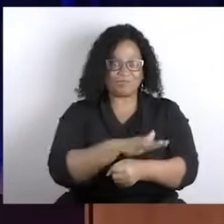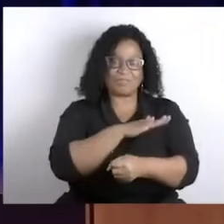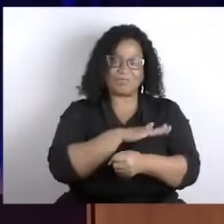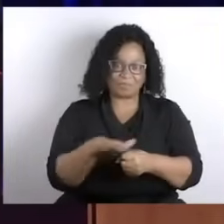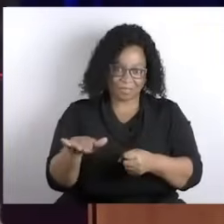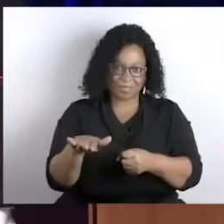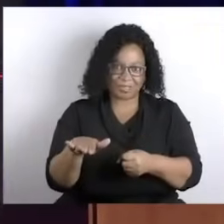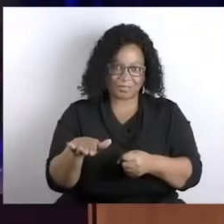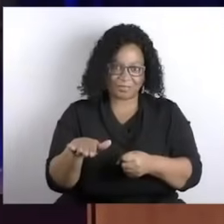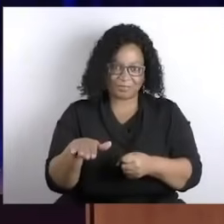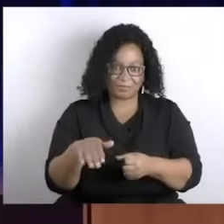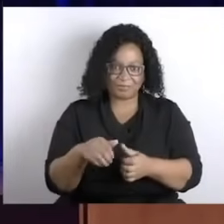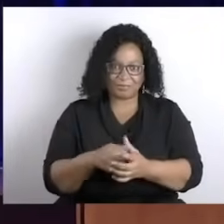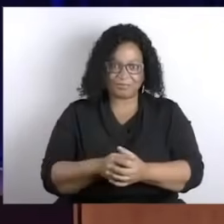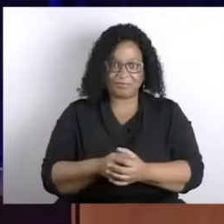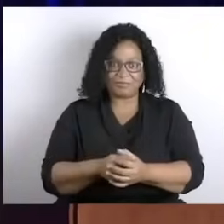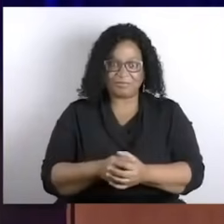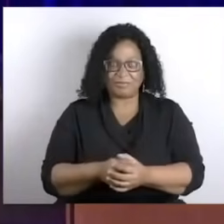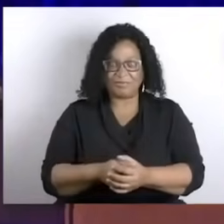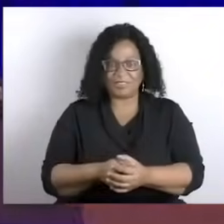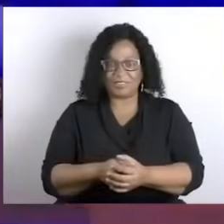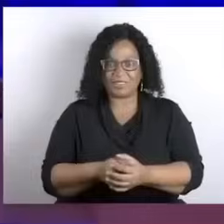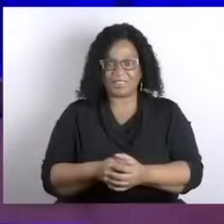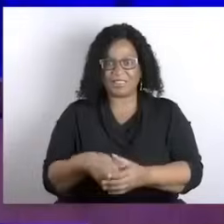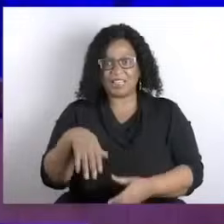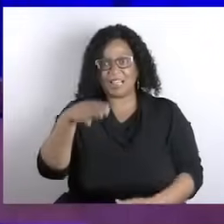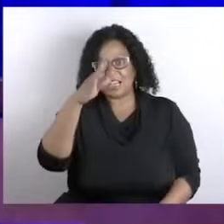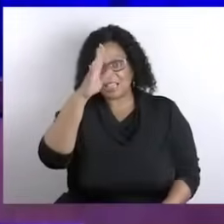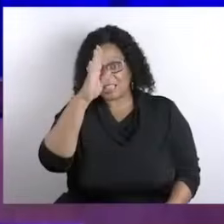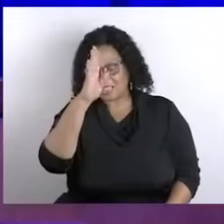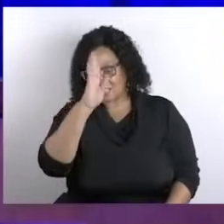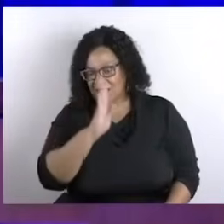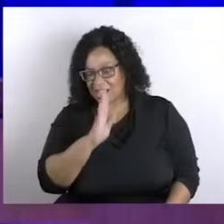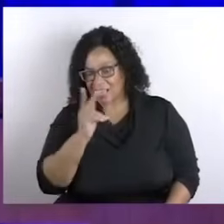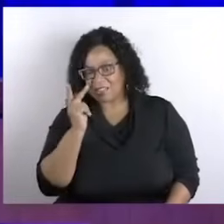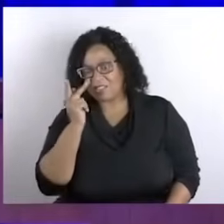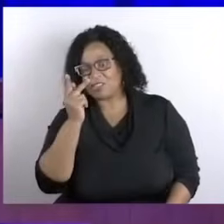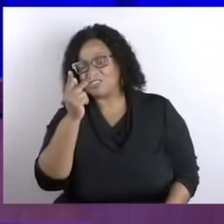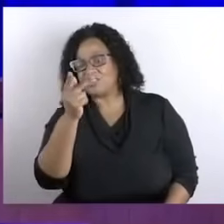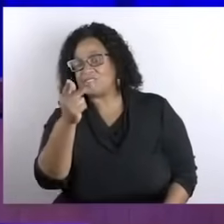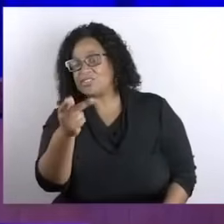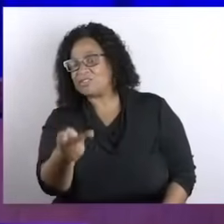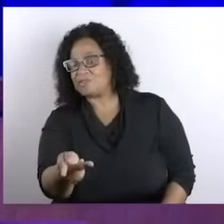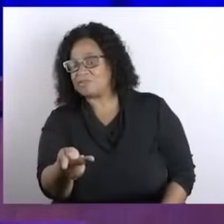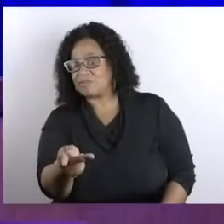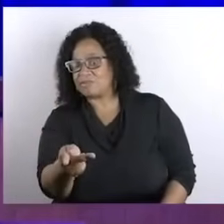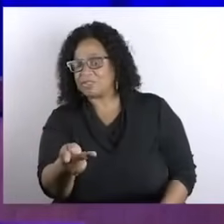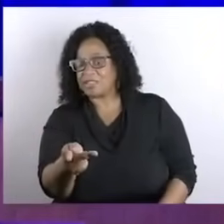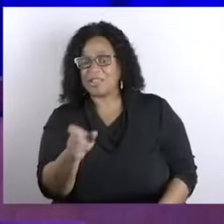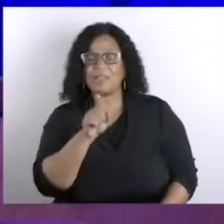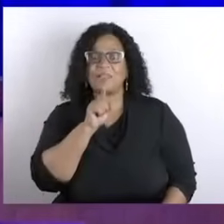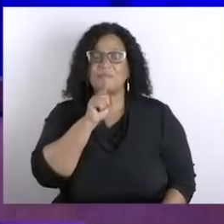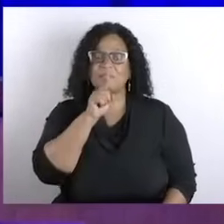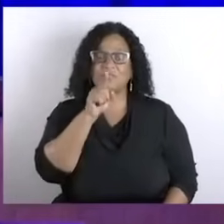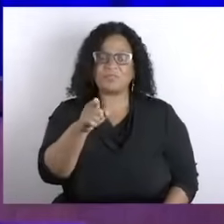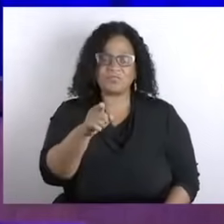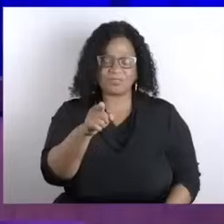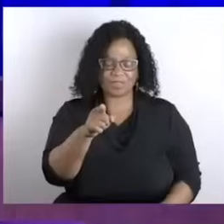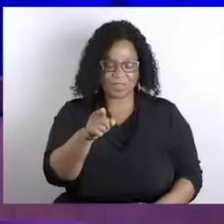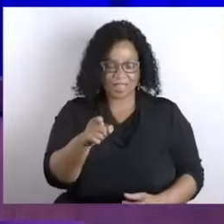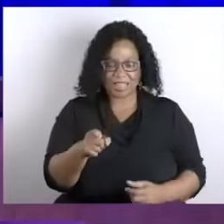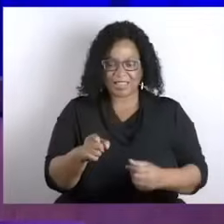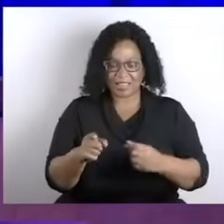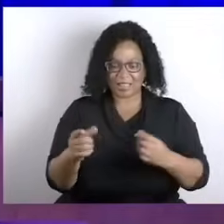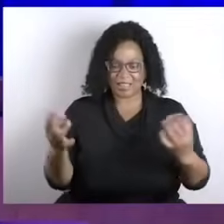control. And the providence of God looks before us, goes down the way of us, and makes sure that he's working it all